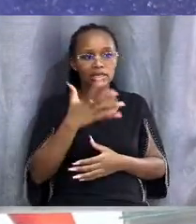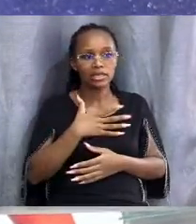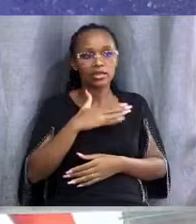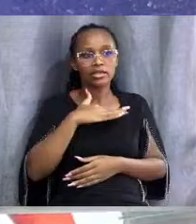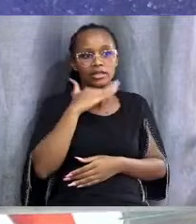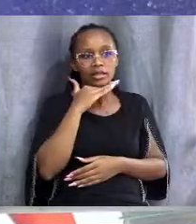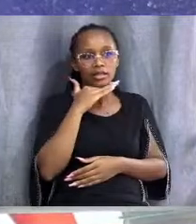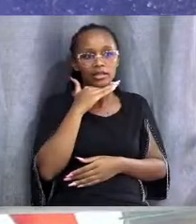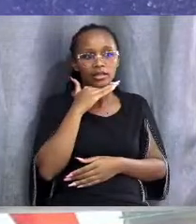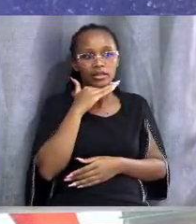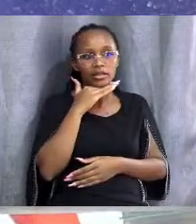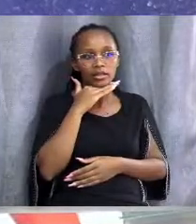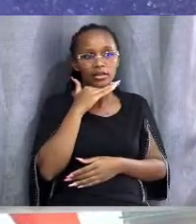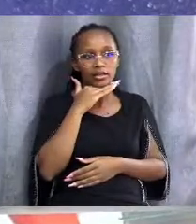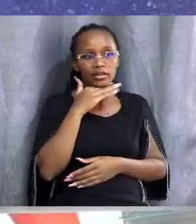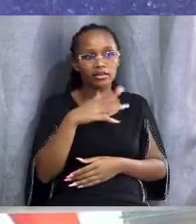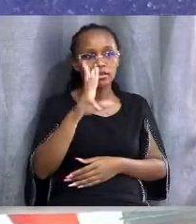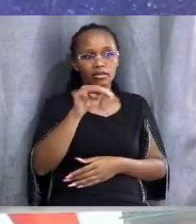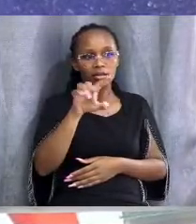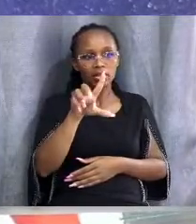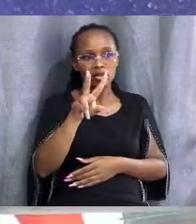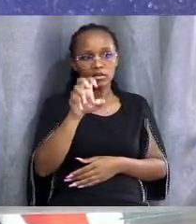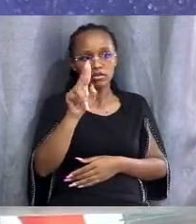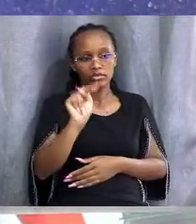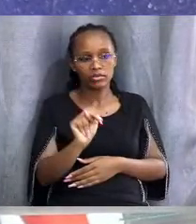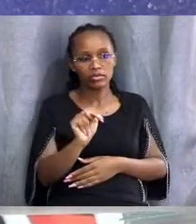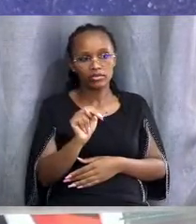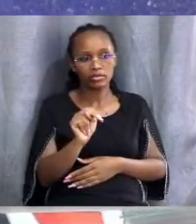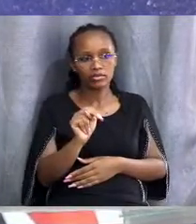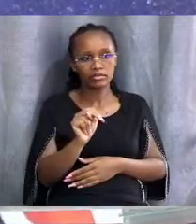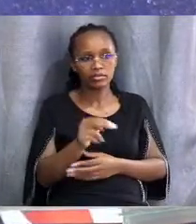ake. Melvin Njoroge Murage,